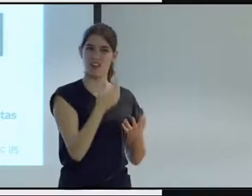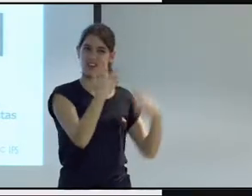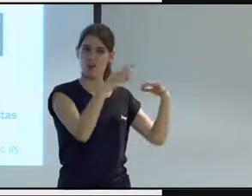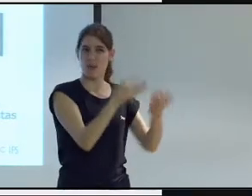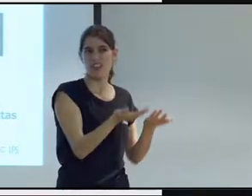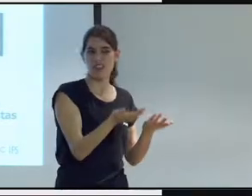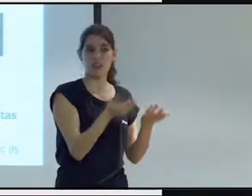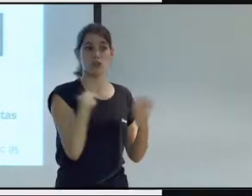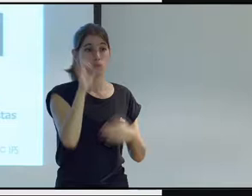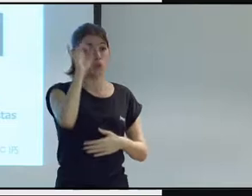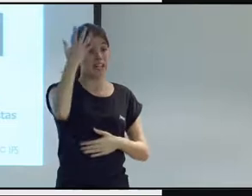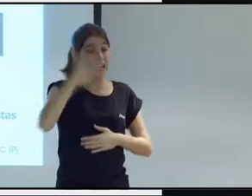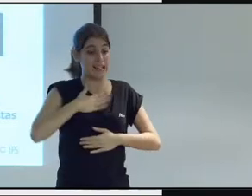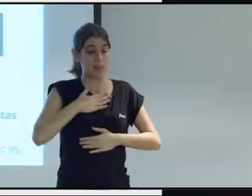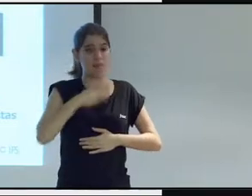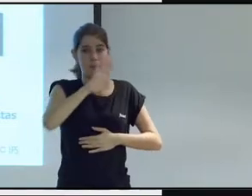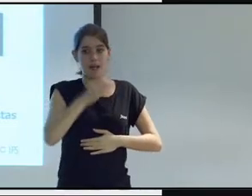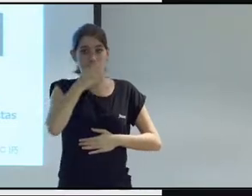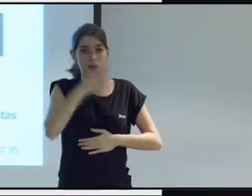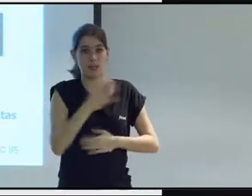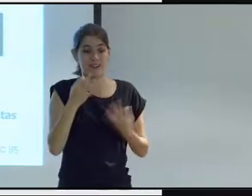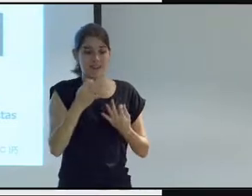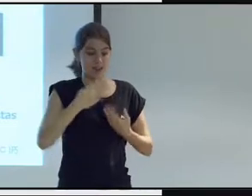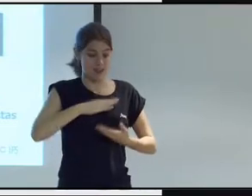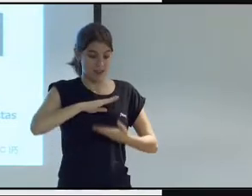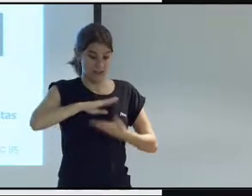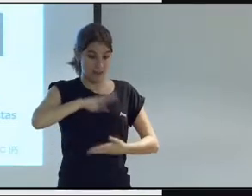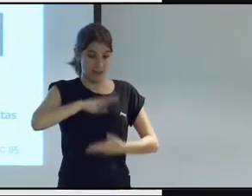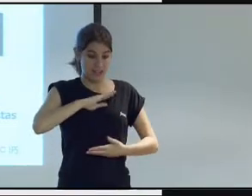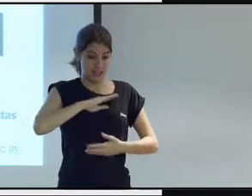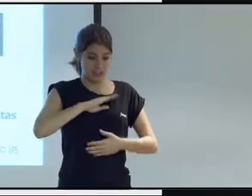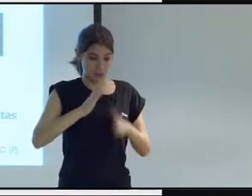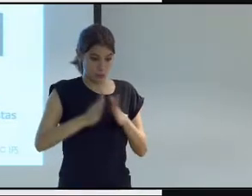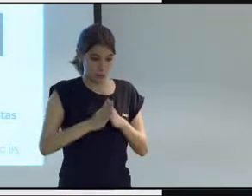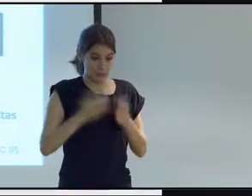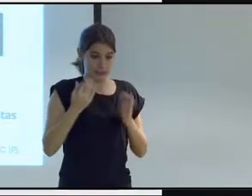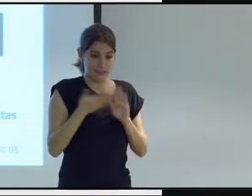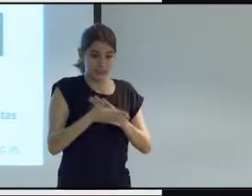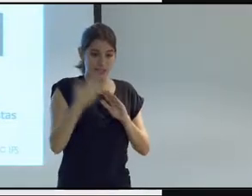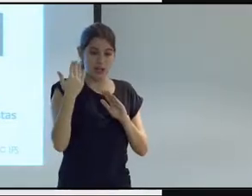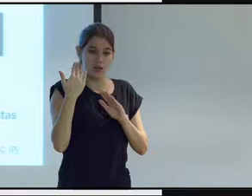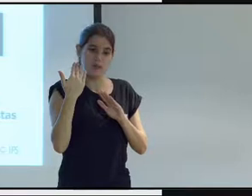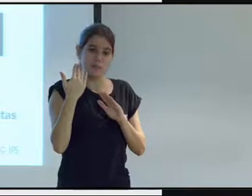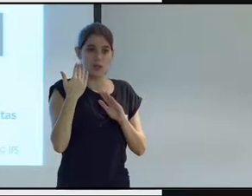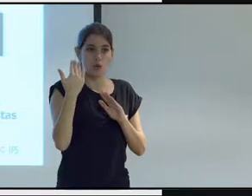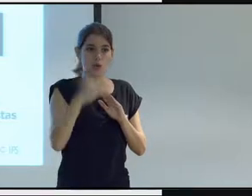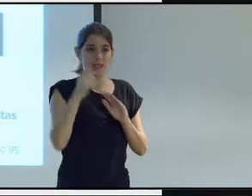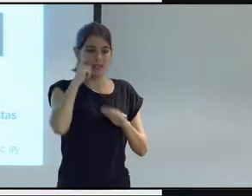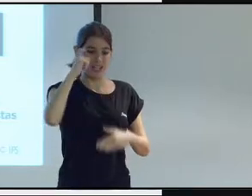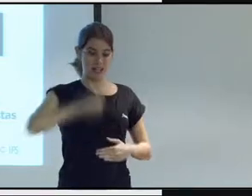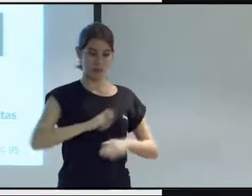to. An idea that is highly relevant is this group of skills, capacities,